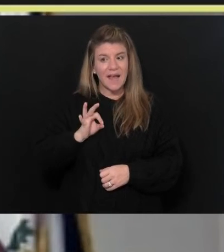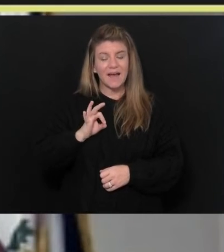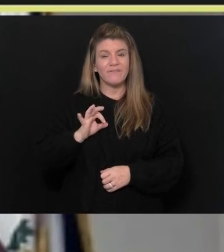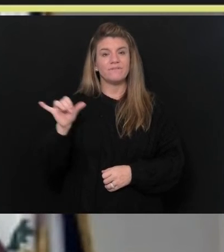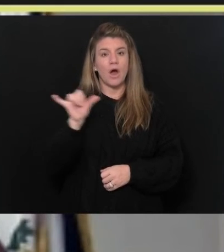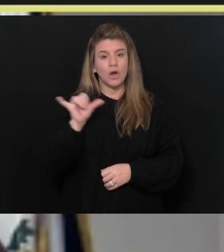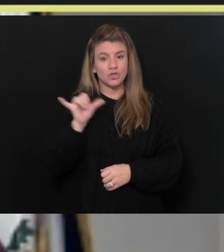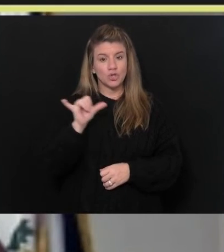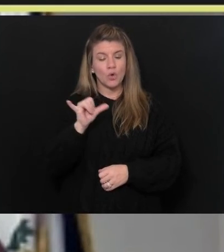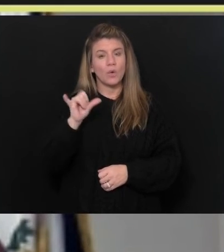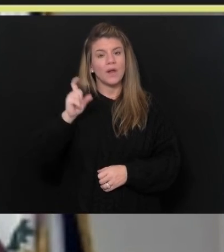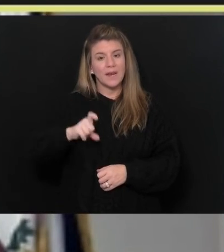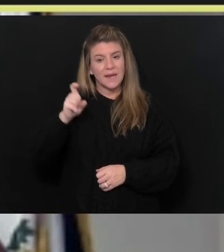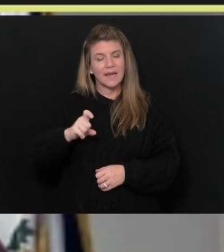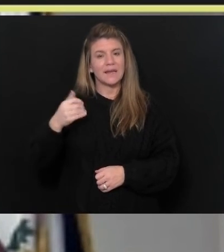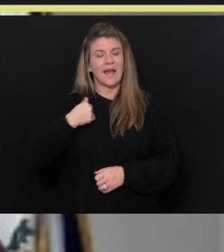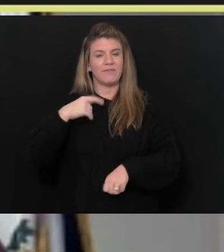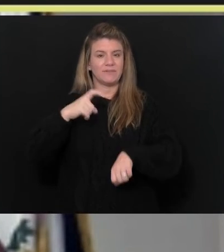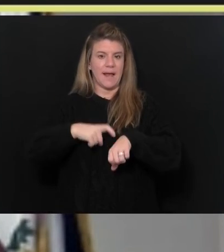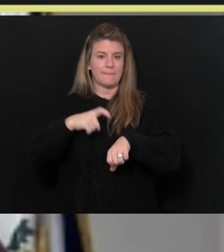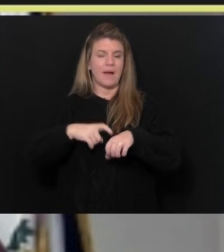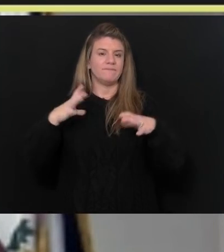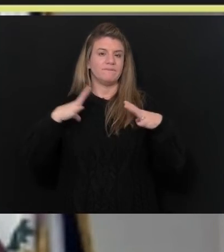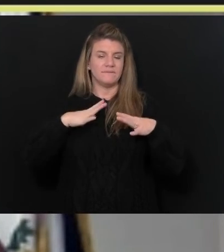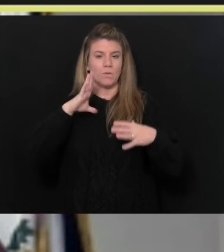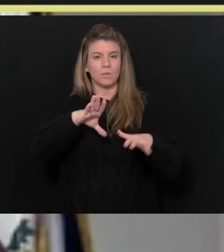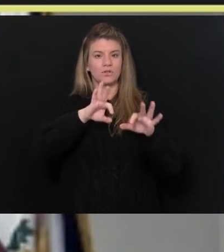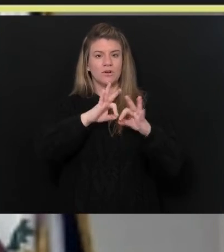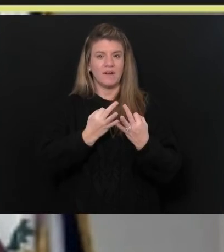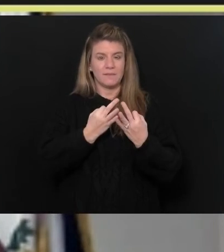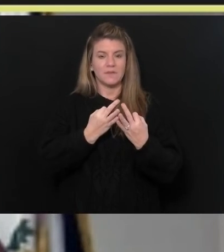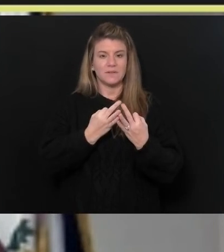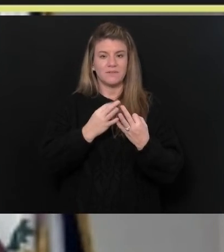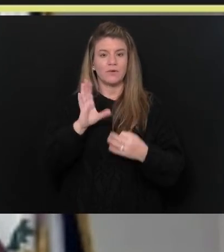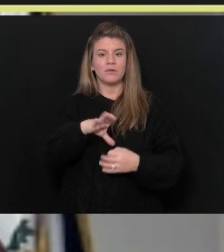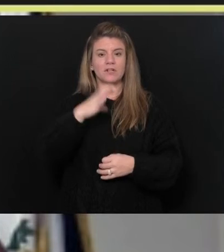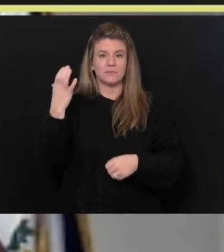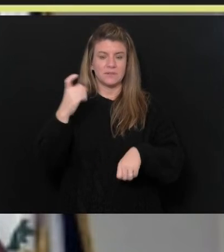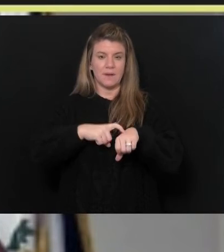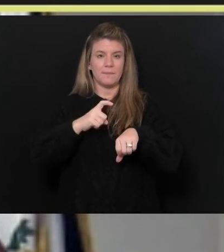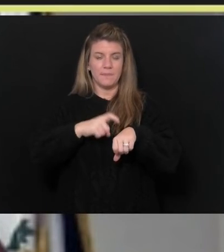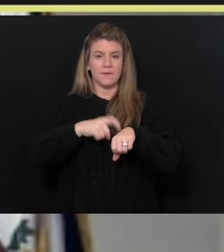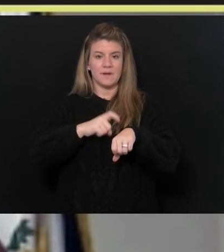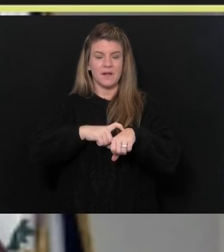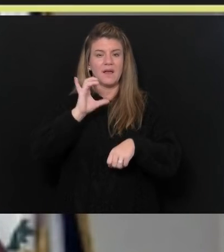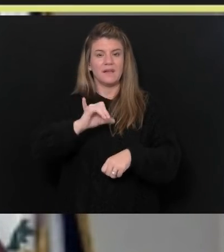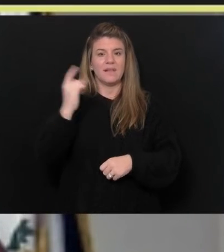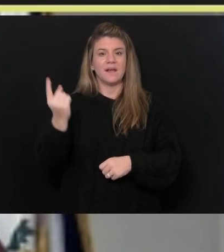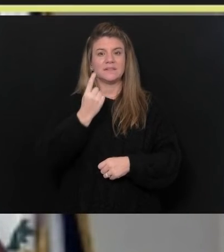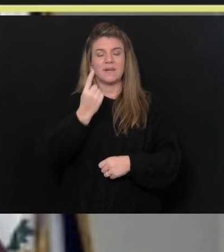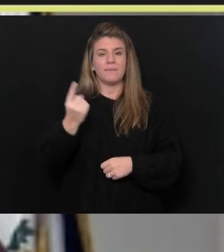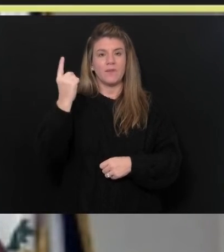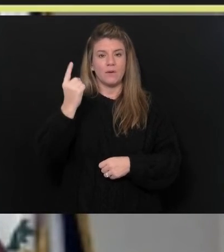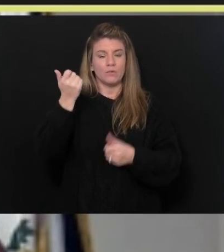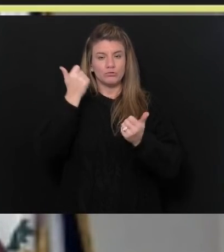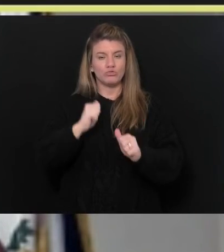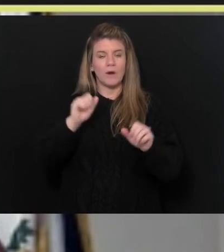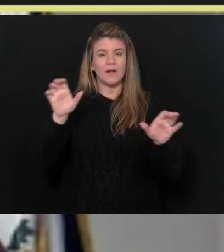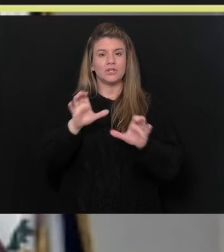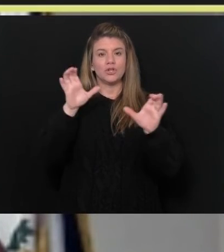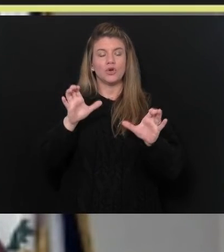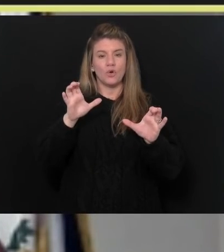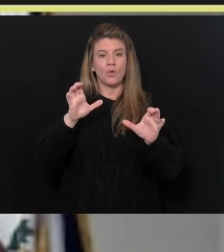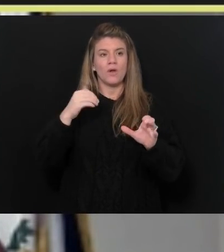also need to take time off with their families for Christmas. It's something we're trying to make sure everyone has